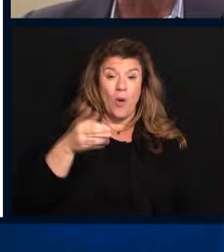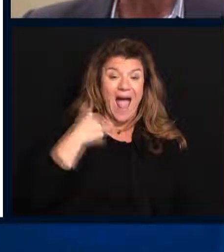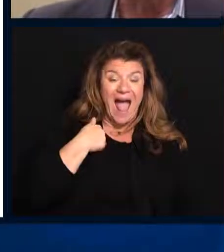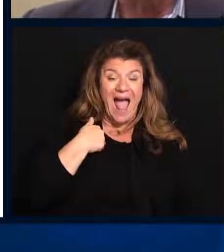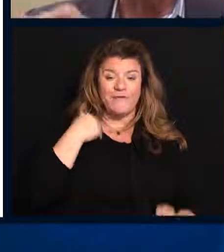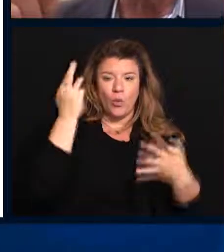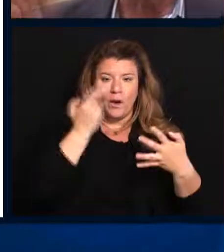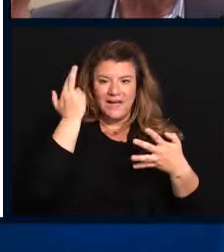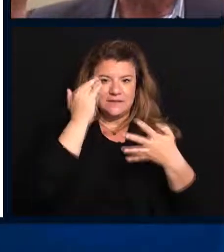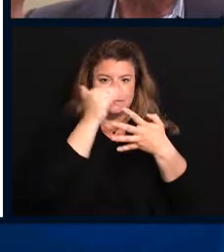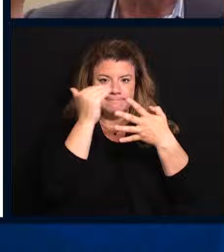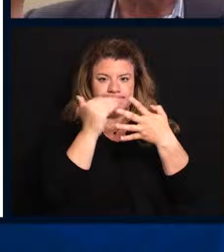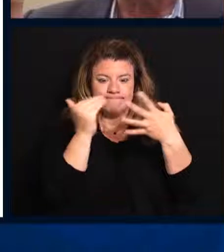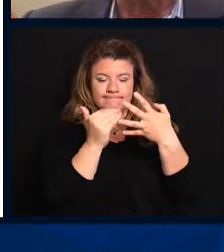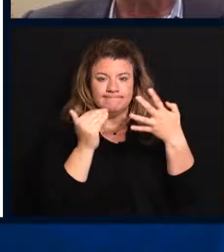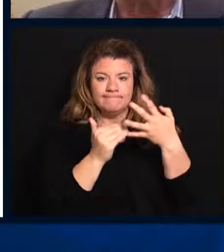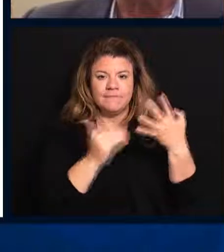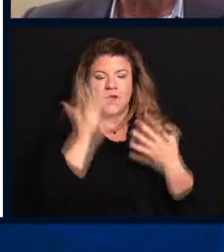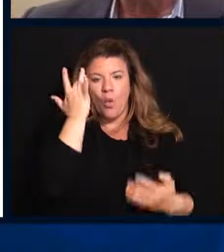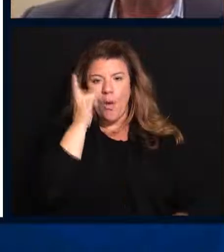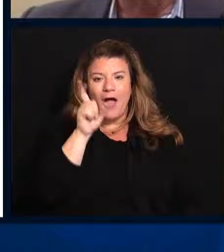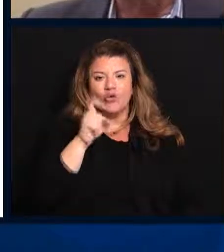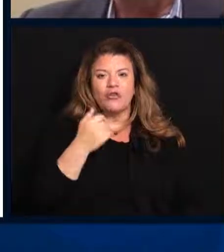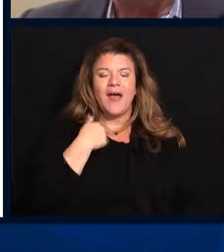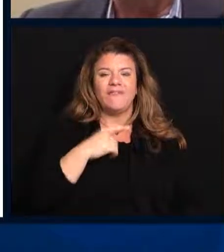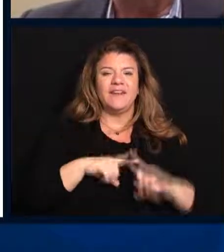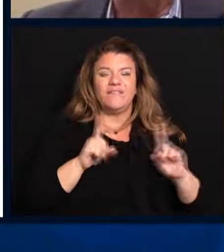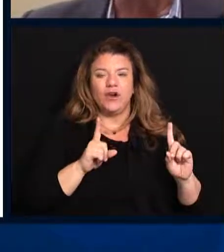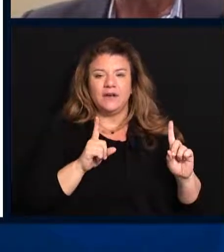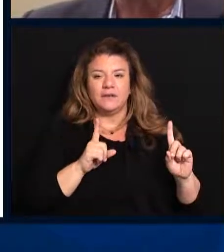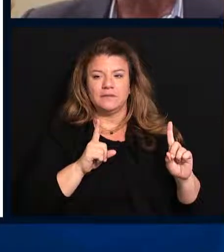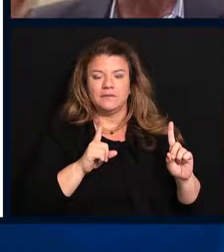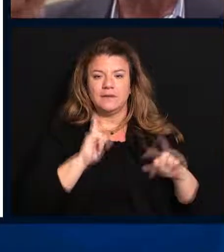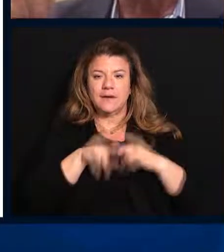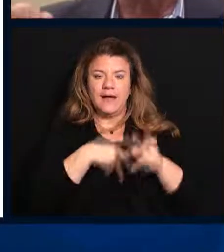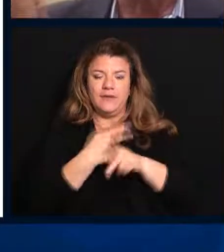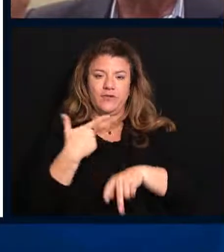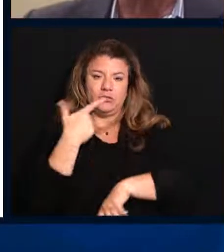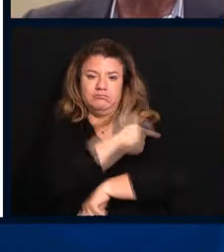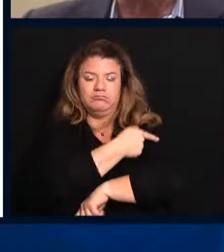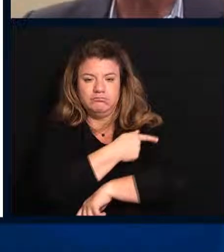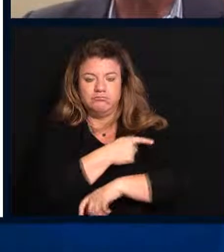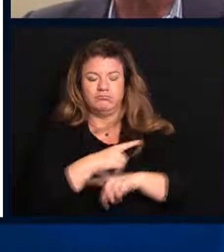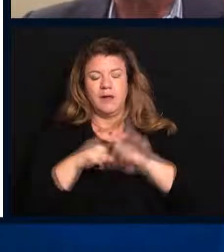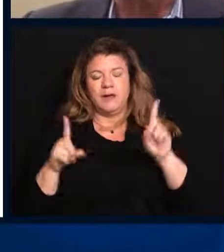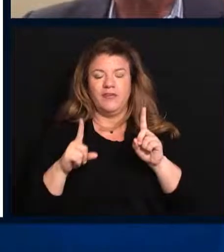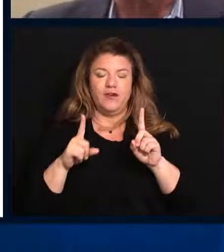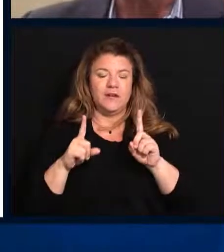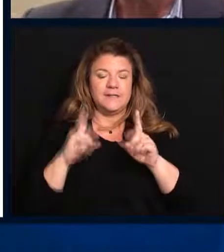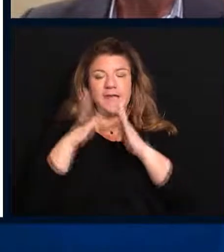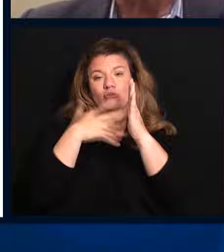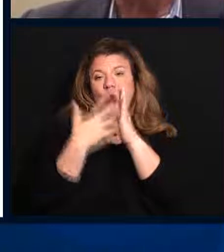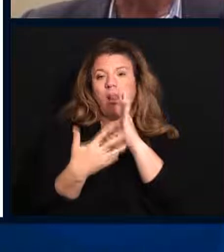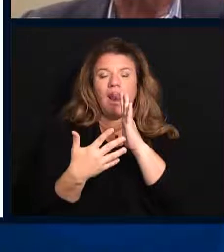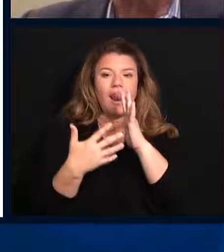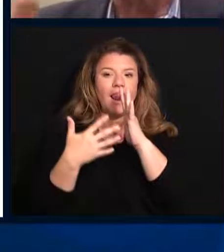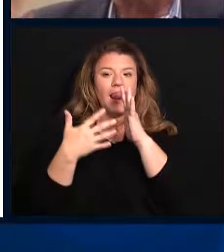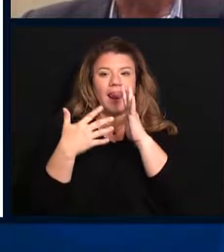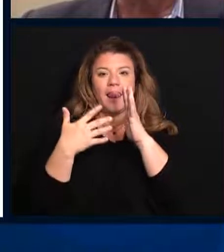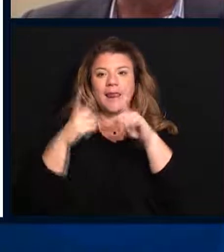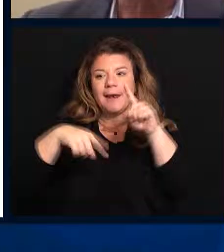reason why you should have a different dosing regimen, a different vaccination schedule because